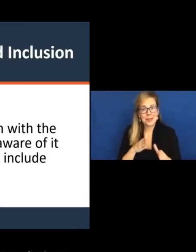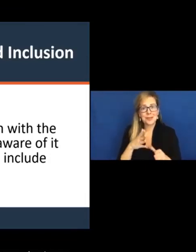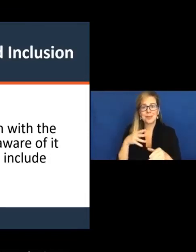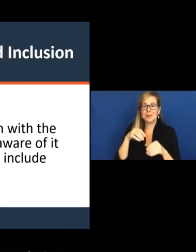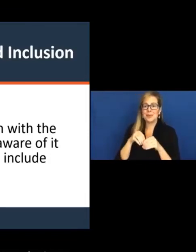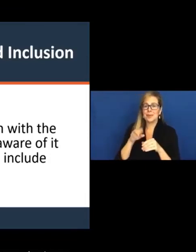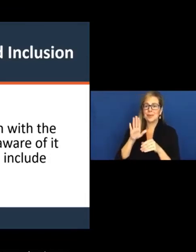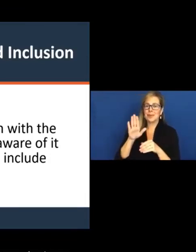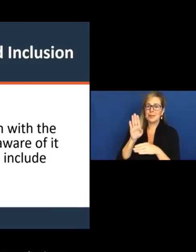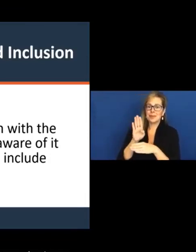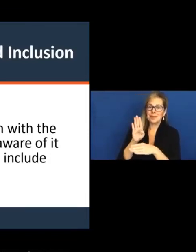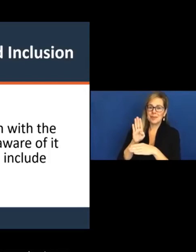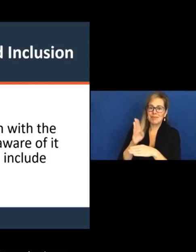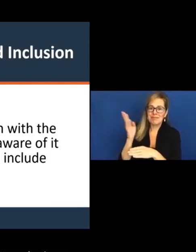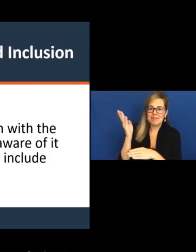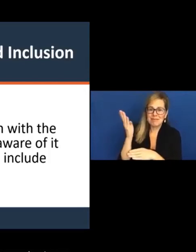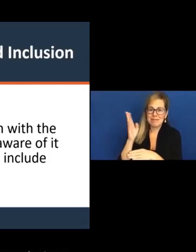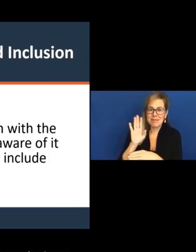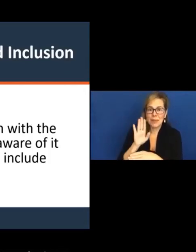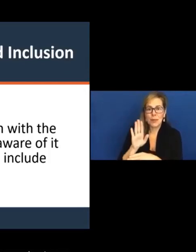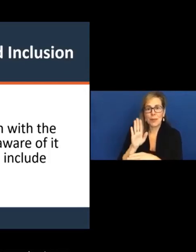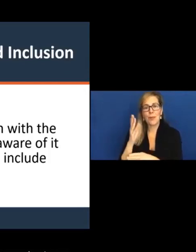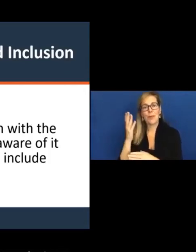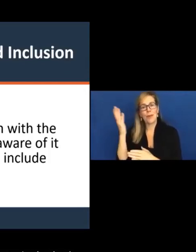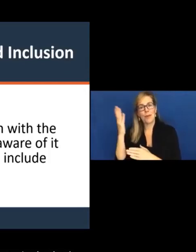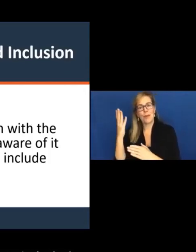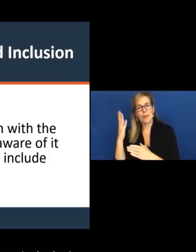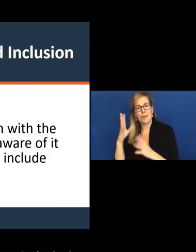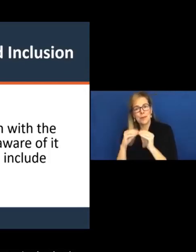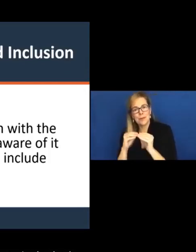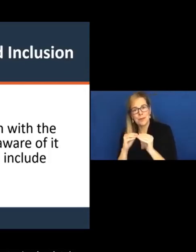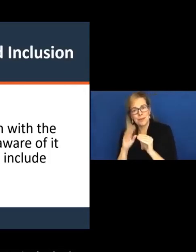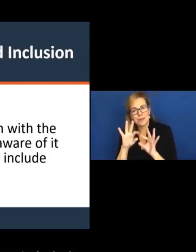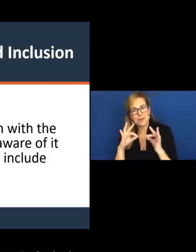seminar, your public meeting, and your family gathering.